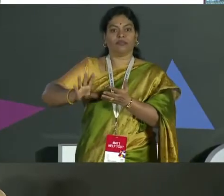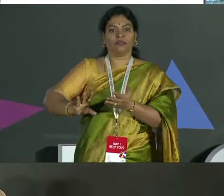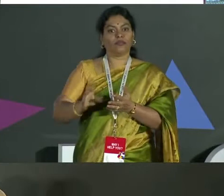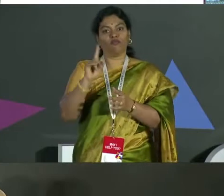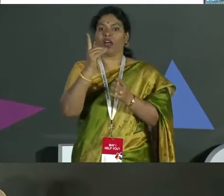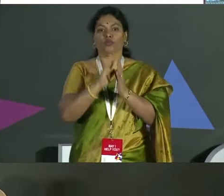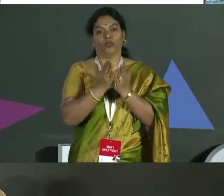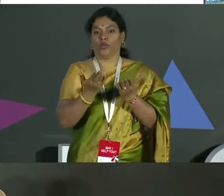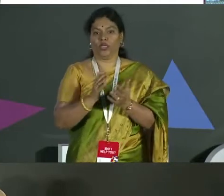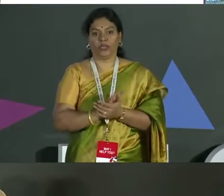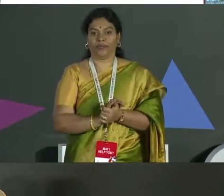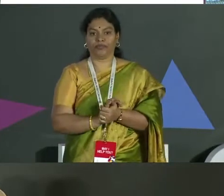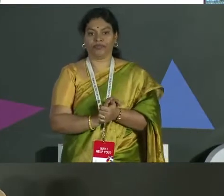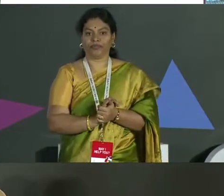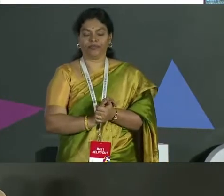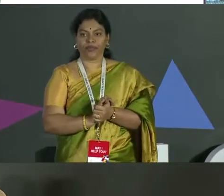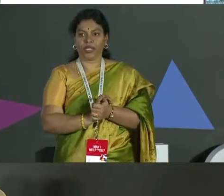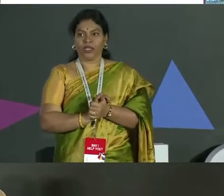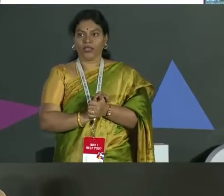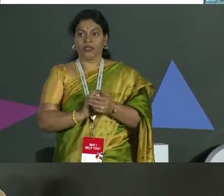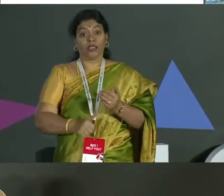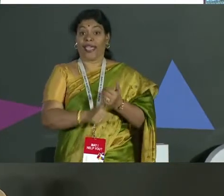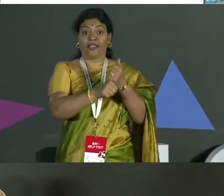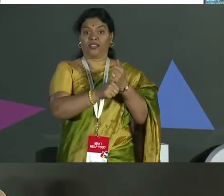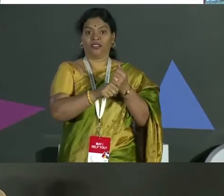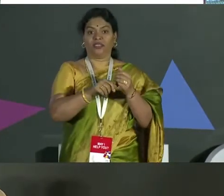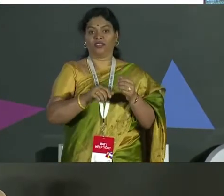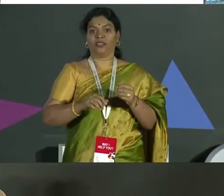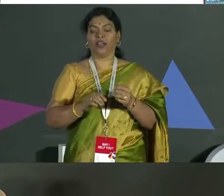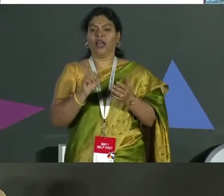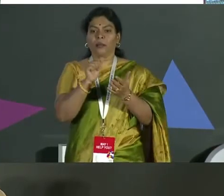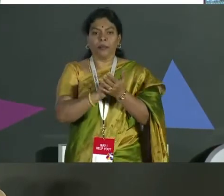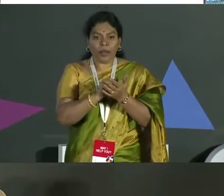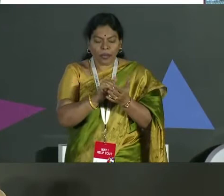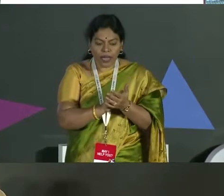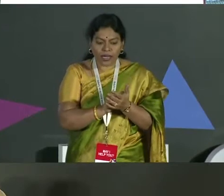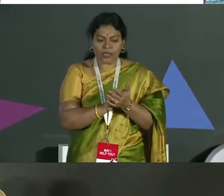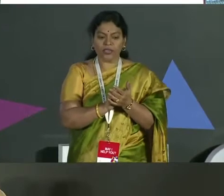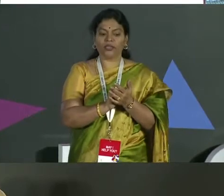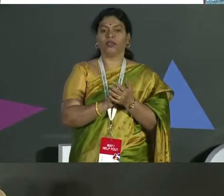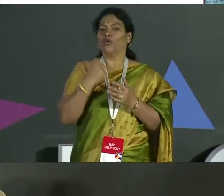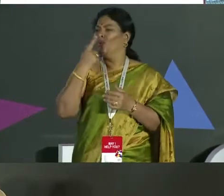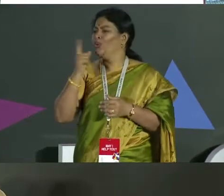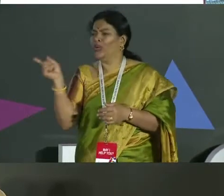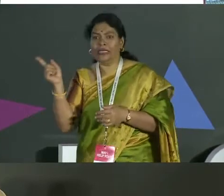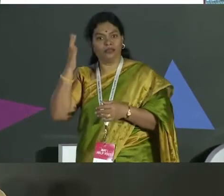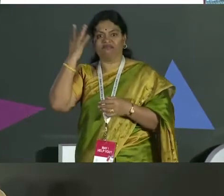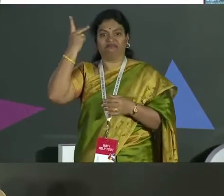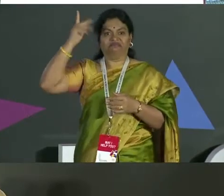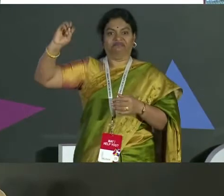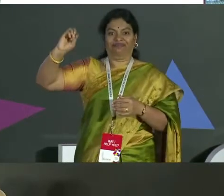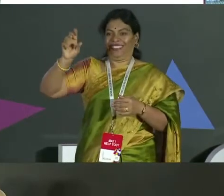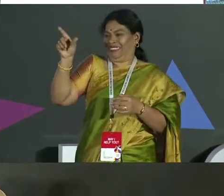first book in association with my agent. When we published it, frankly, I didn't know where it was going to go. I had absolutely zero